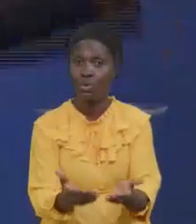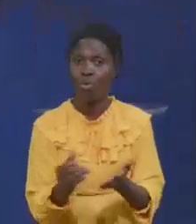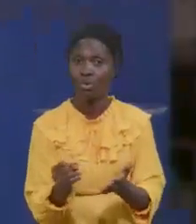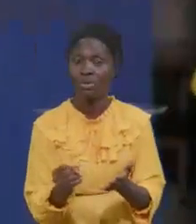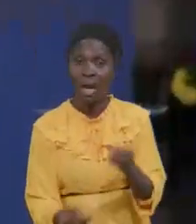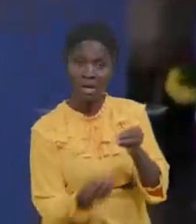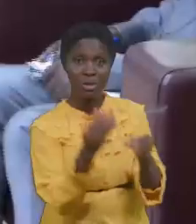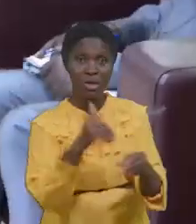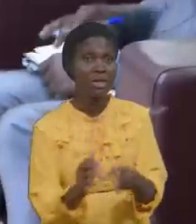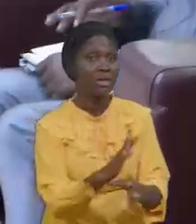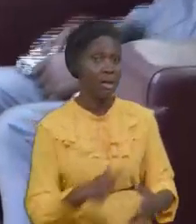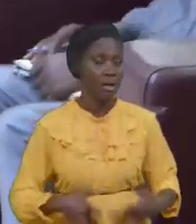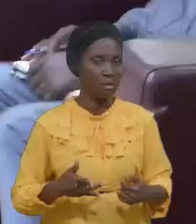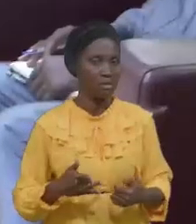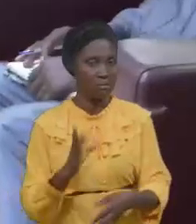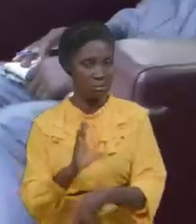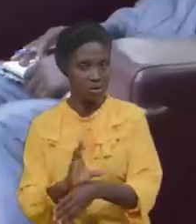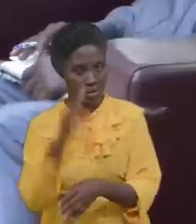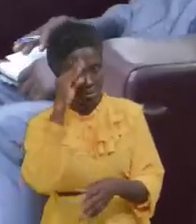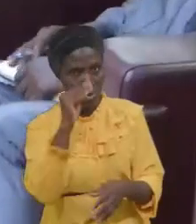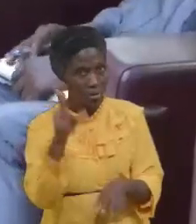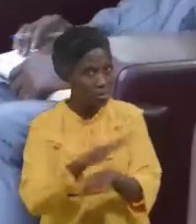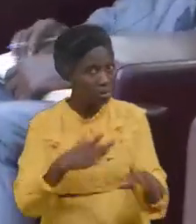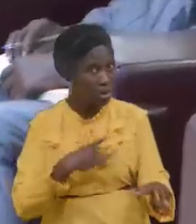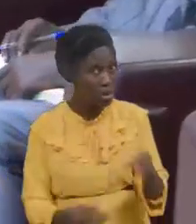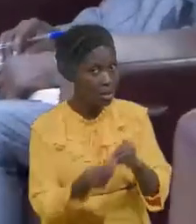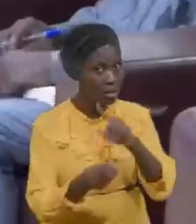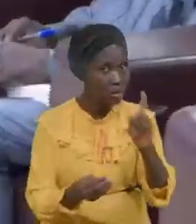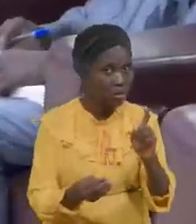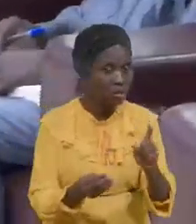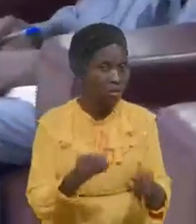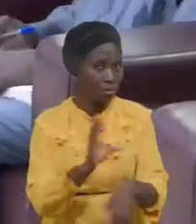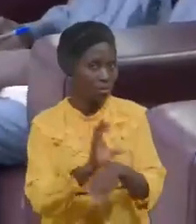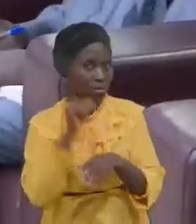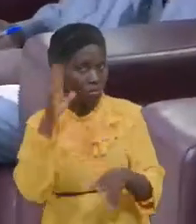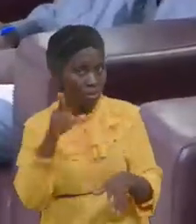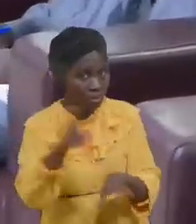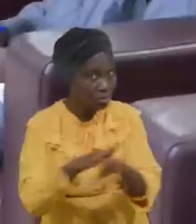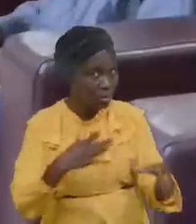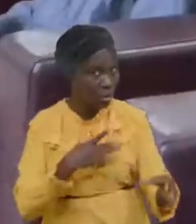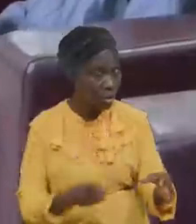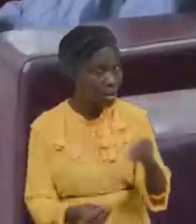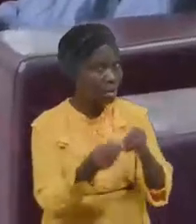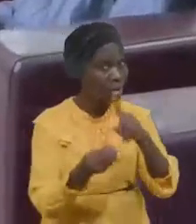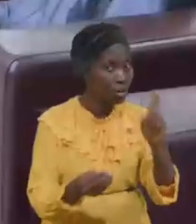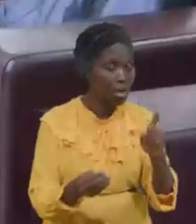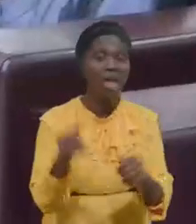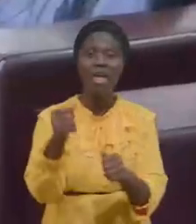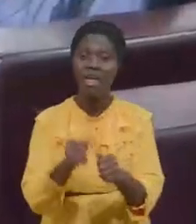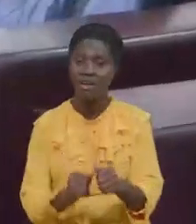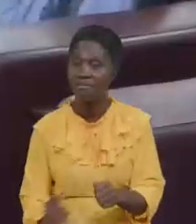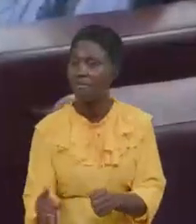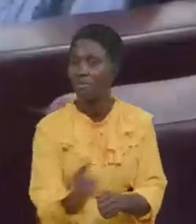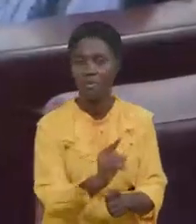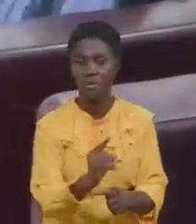lives. Church man, don't you want addition? Church woman, don't you want addition? Everyone,